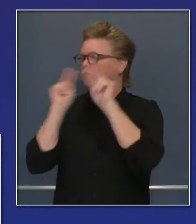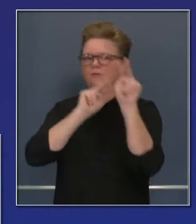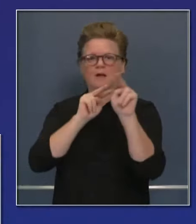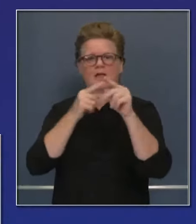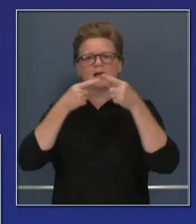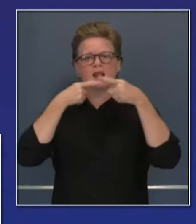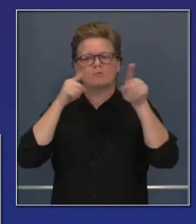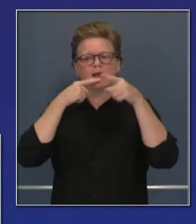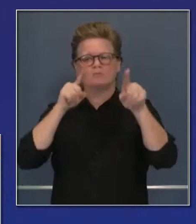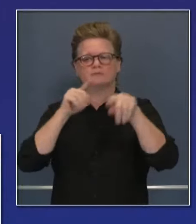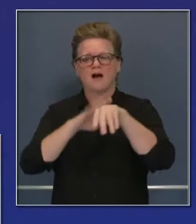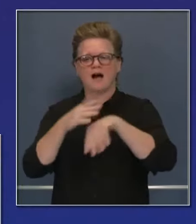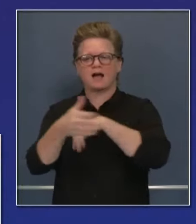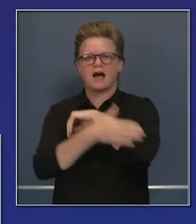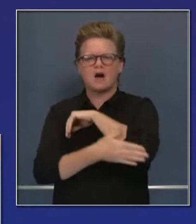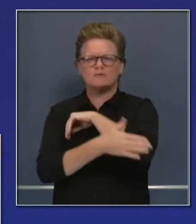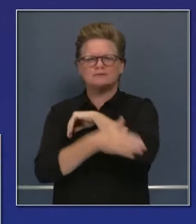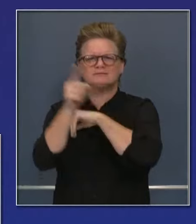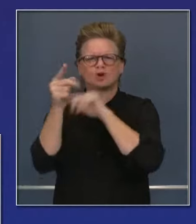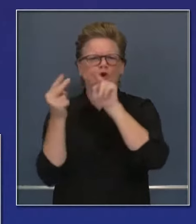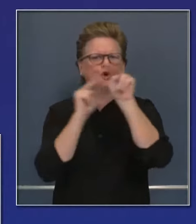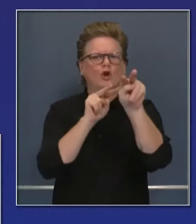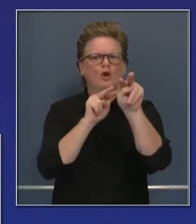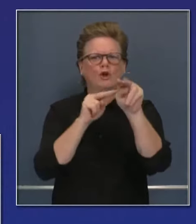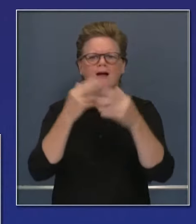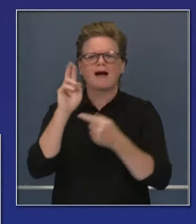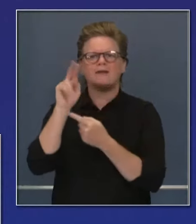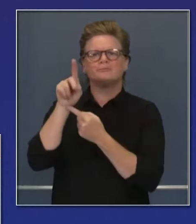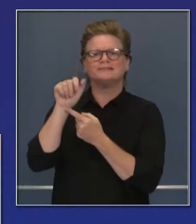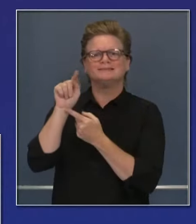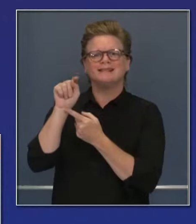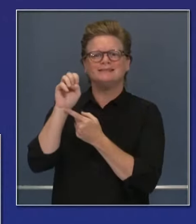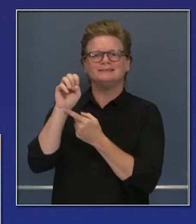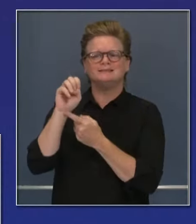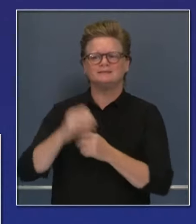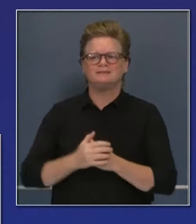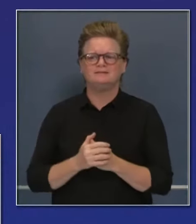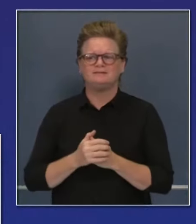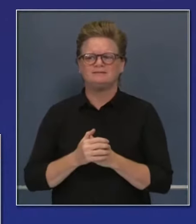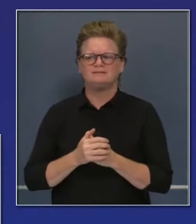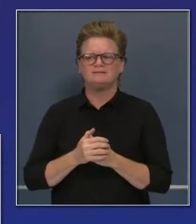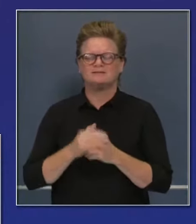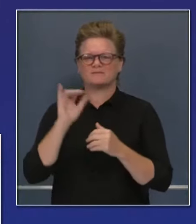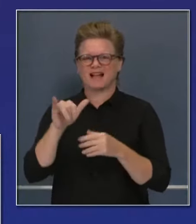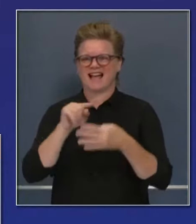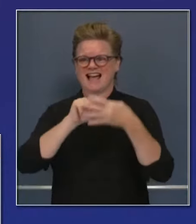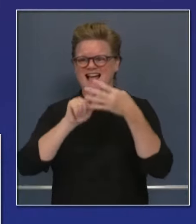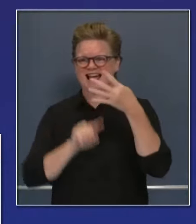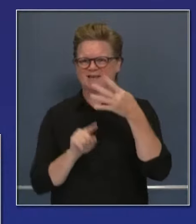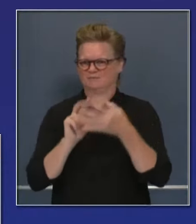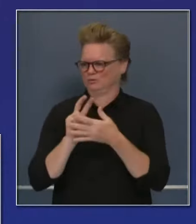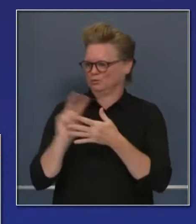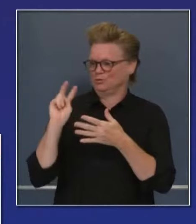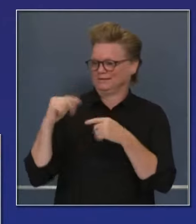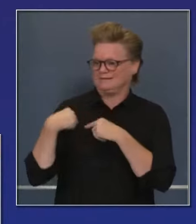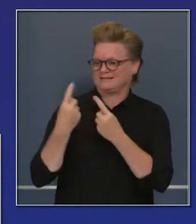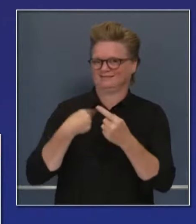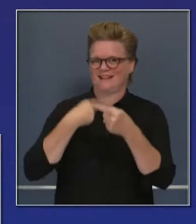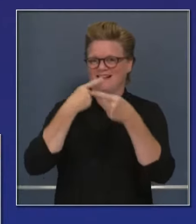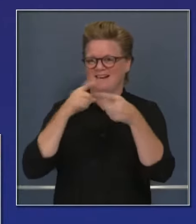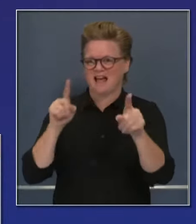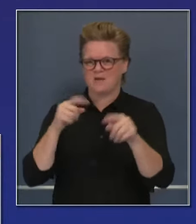these tiers. Last week, or 2 Fridays ago, we announced the official first unveiling of this,